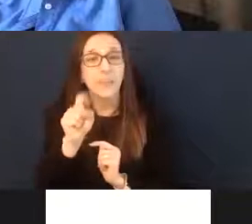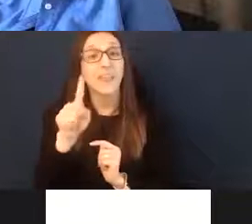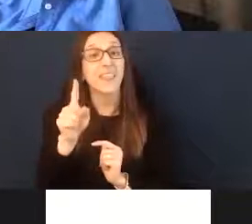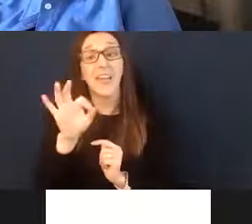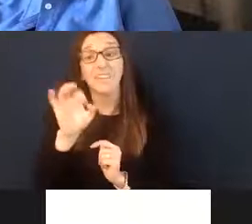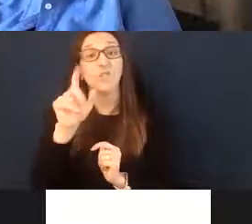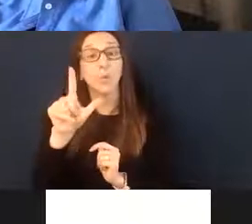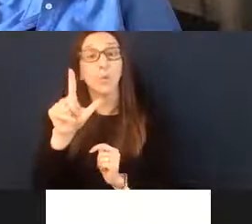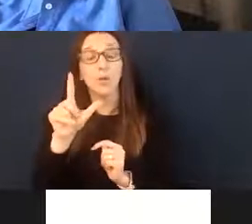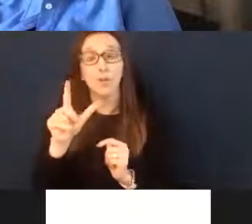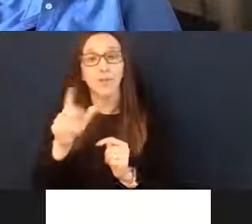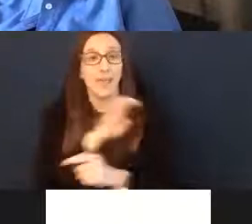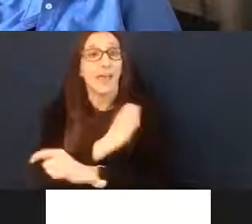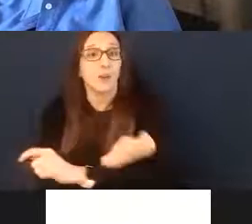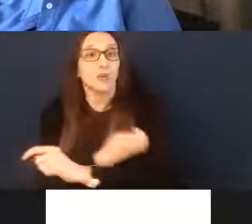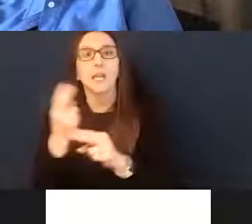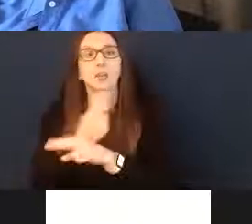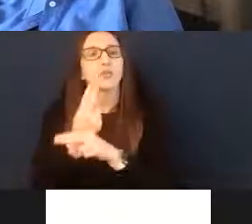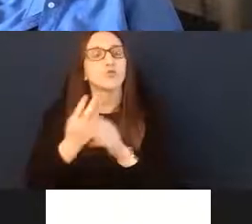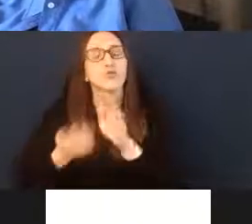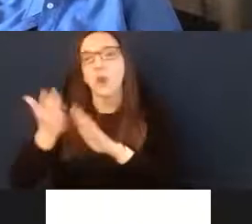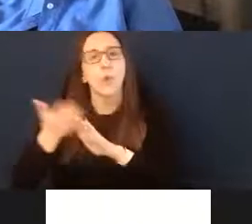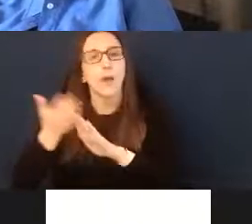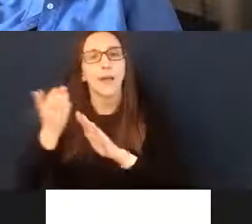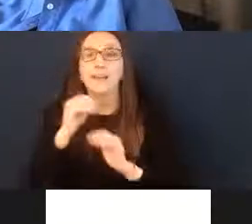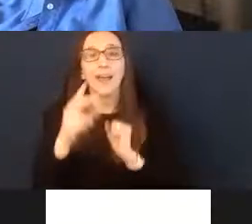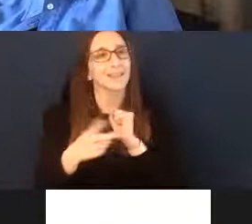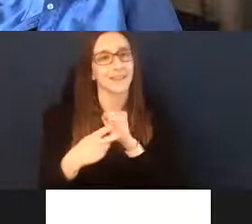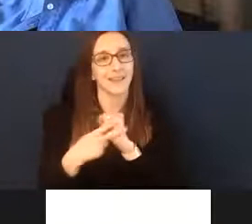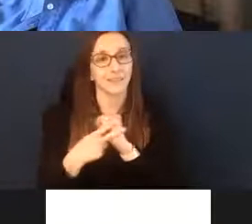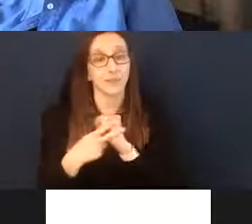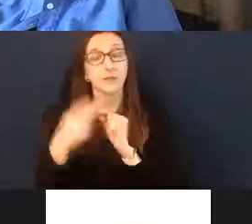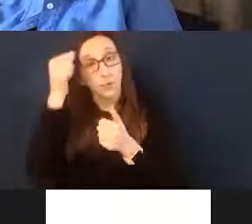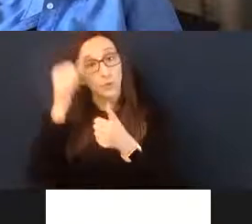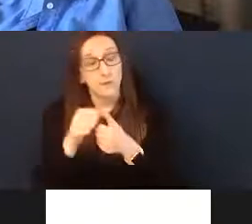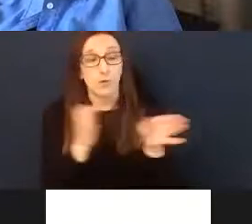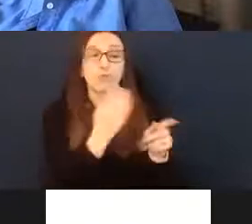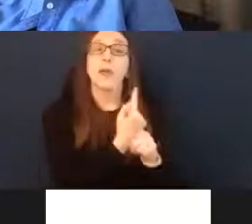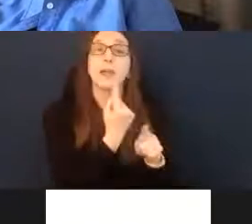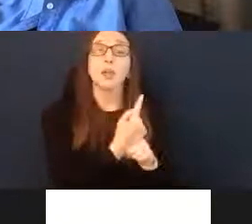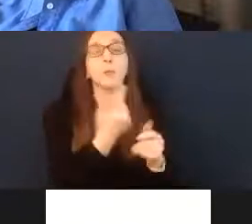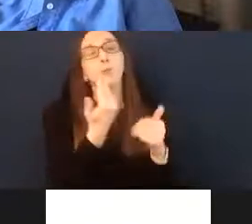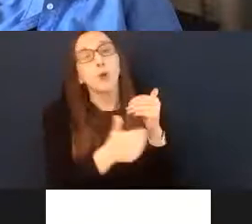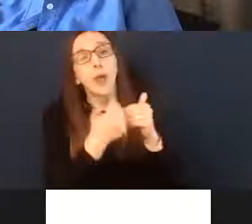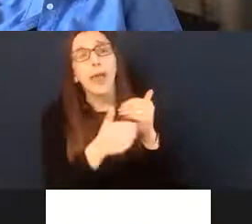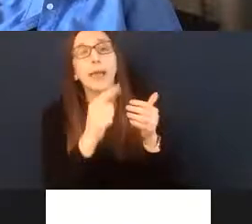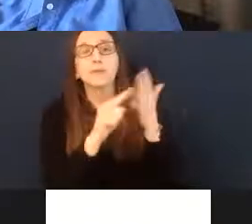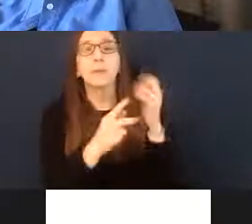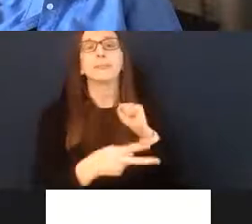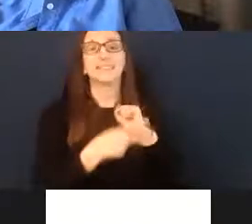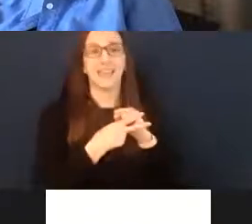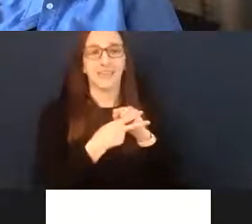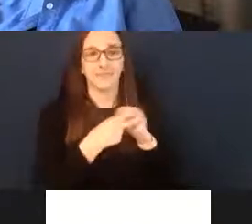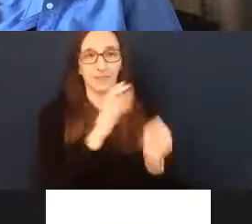away. So that's one real big difference, is on a typical diet, the fuel is stored, where on the keto diet, the fuel is